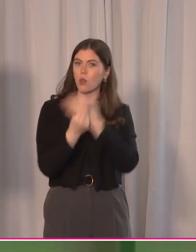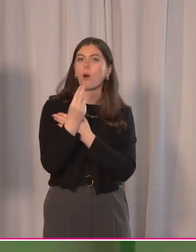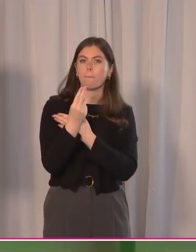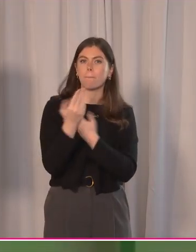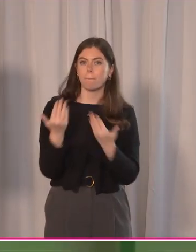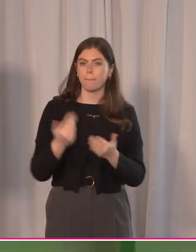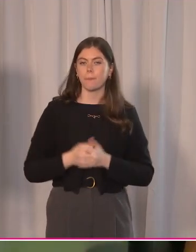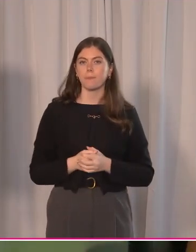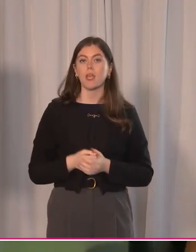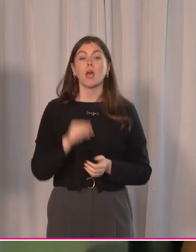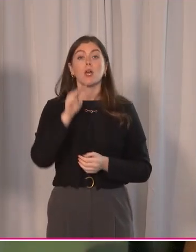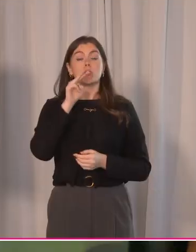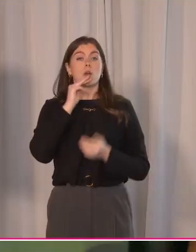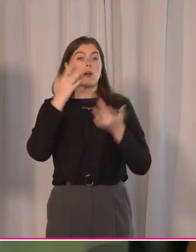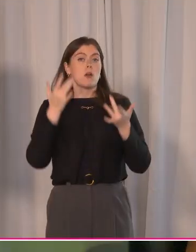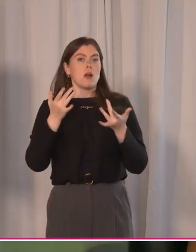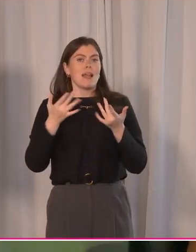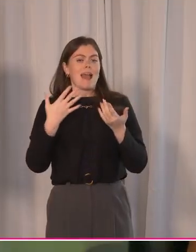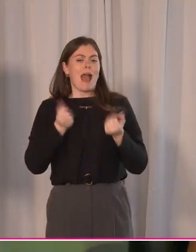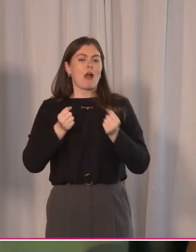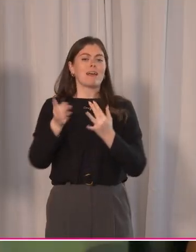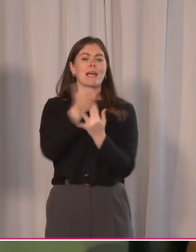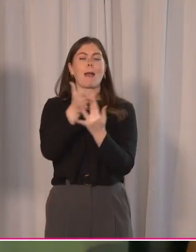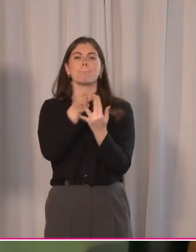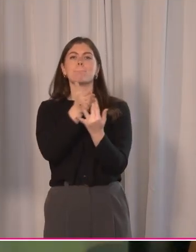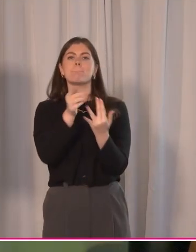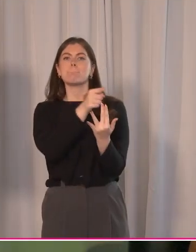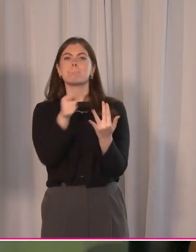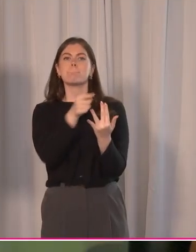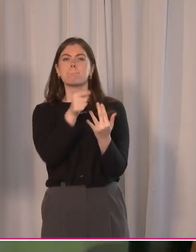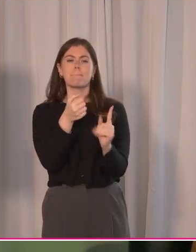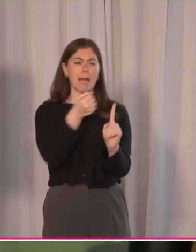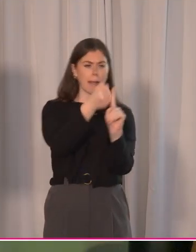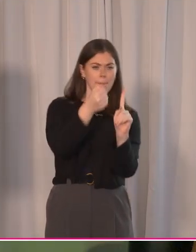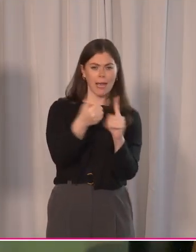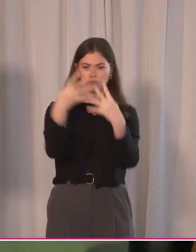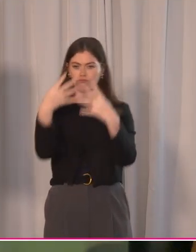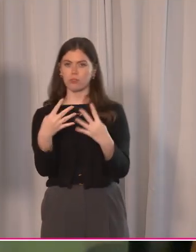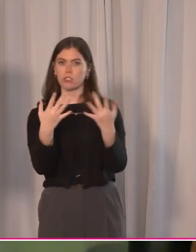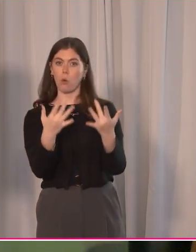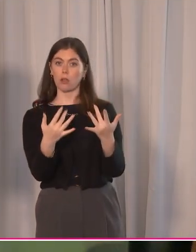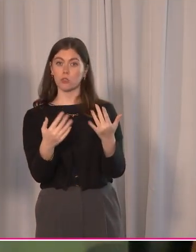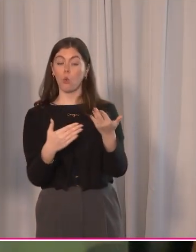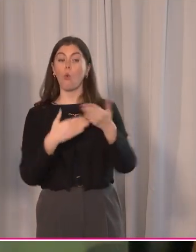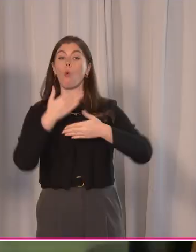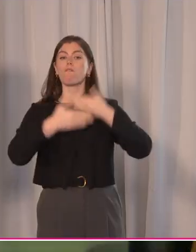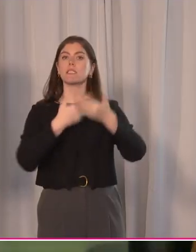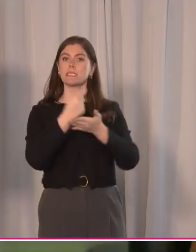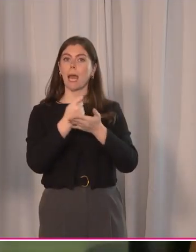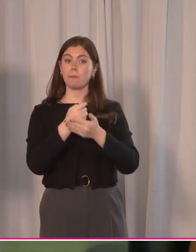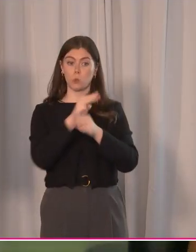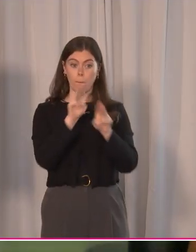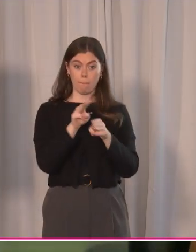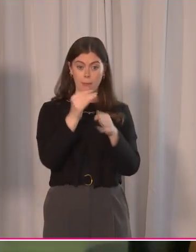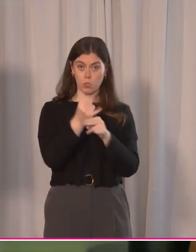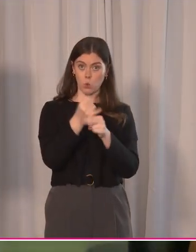folks. So therefore, I think there's a space there. What's their impact and what's their outcome over time as people leave